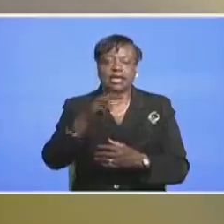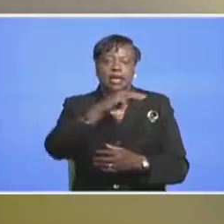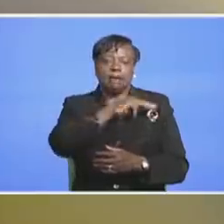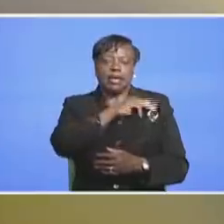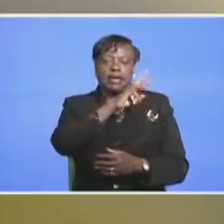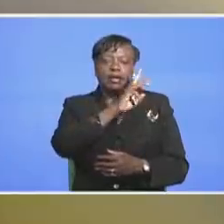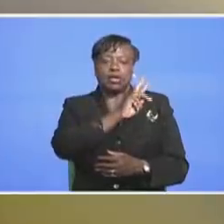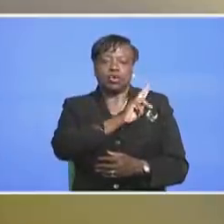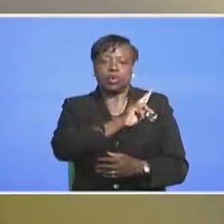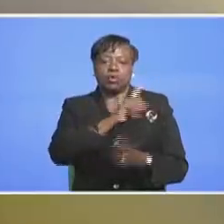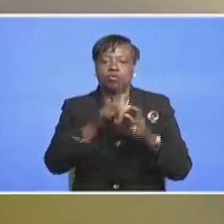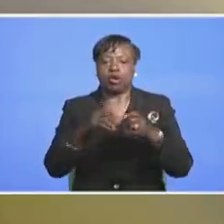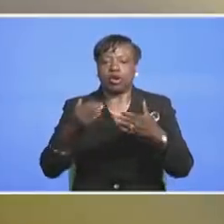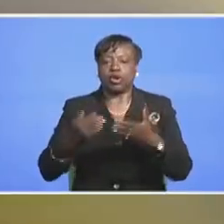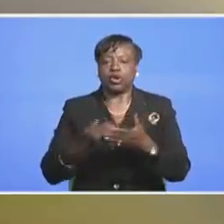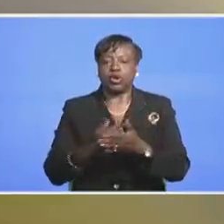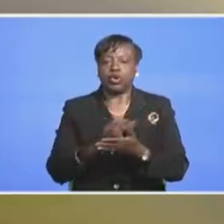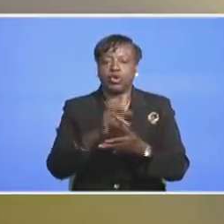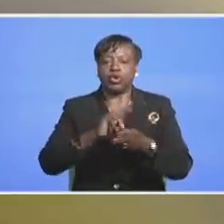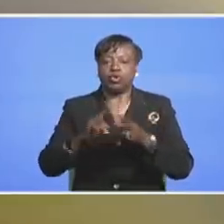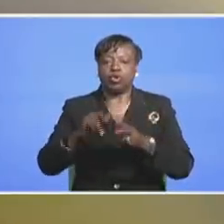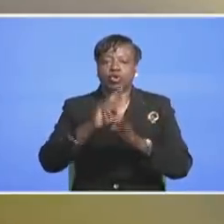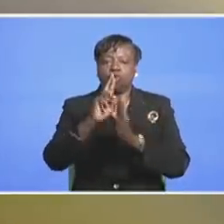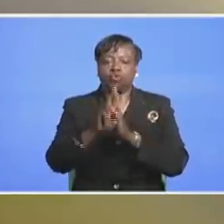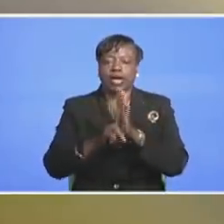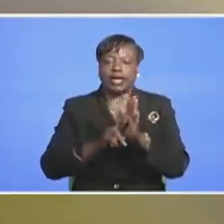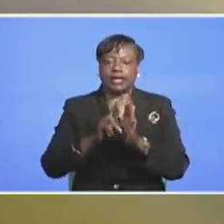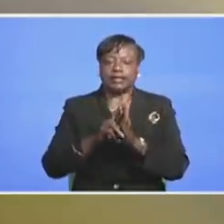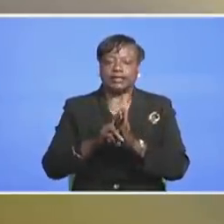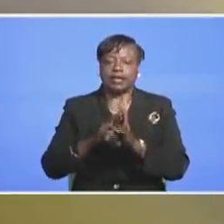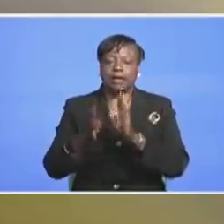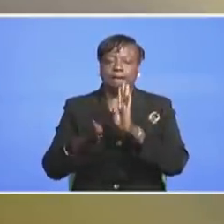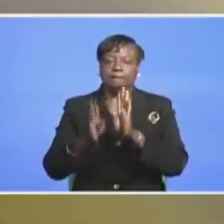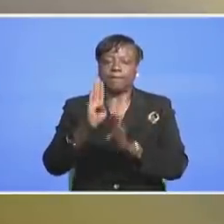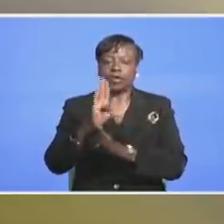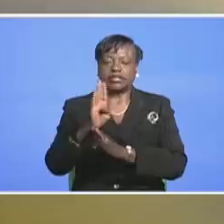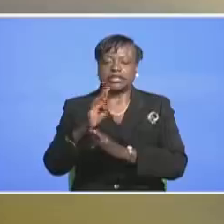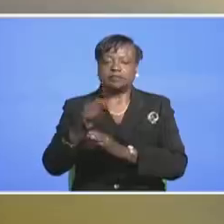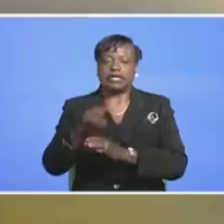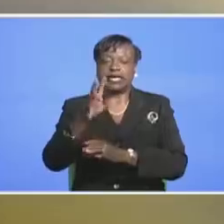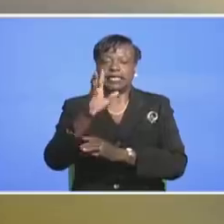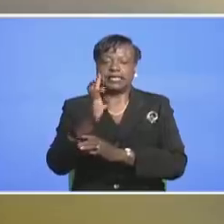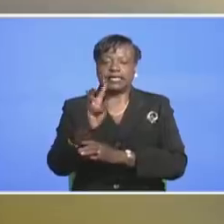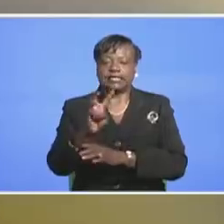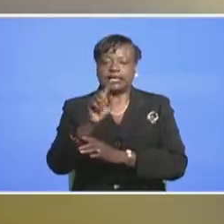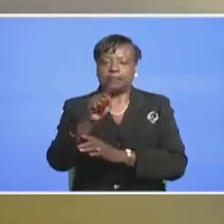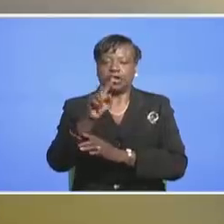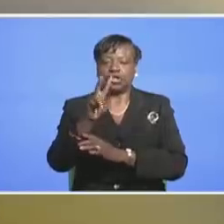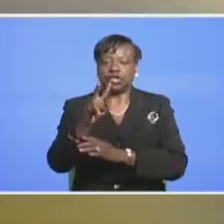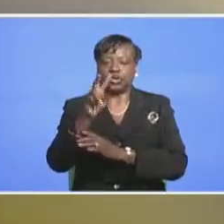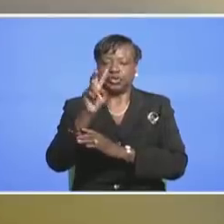world record on Sunday at the Adidas Boston Boost Games. She ran 16.23 seconds to win the 150-meter